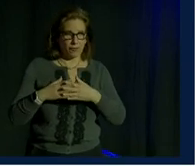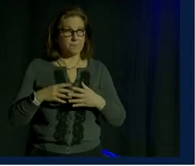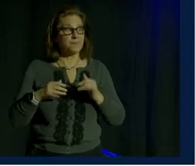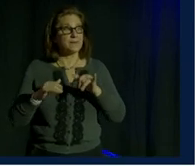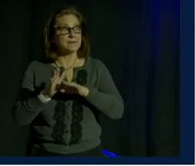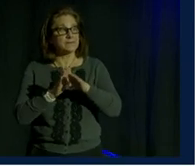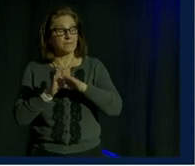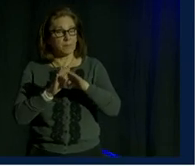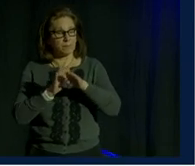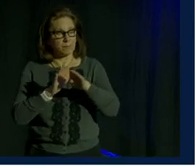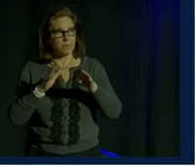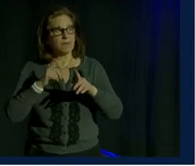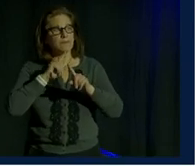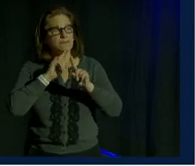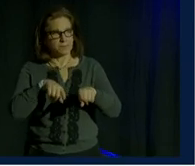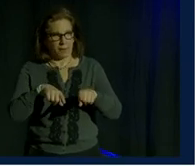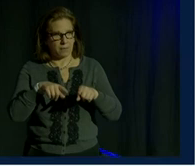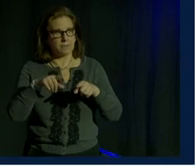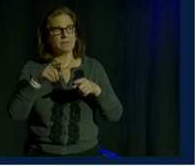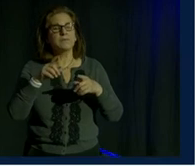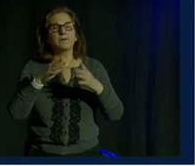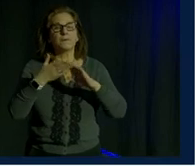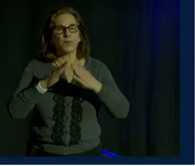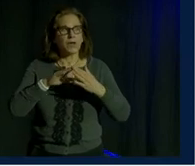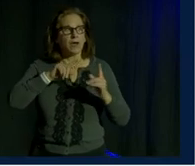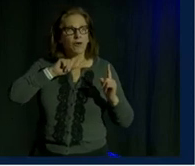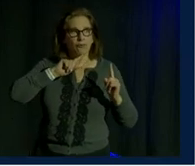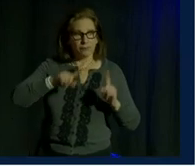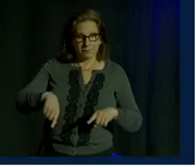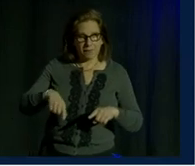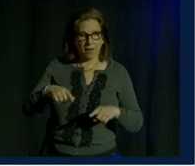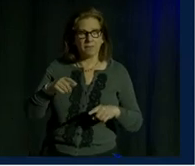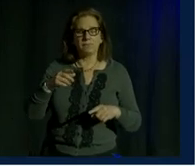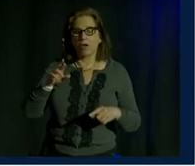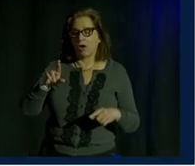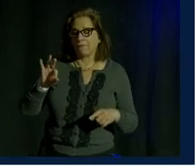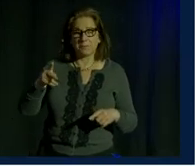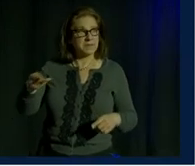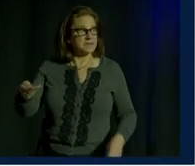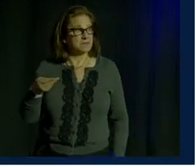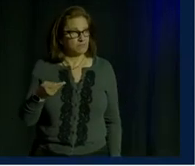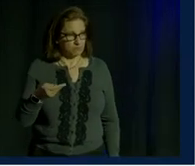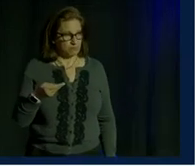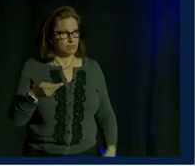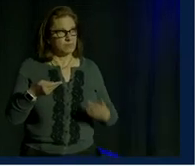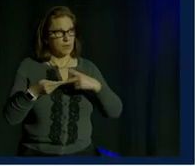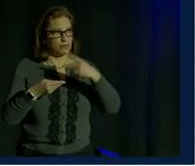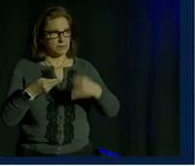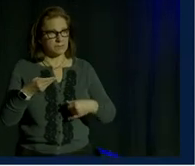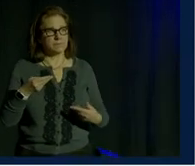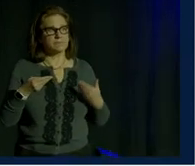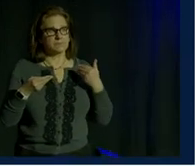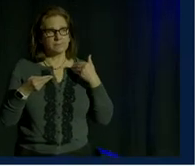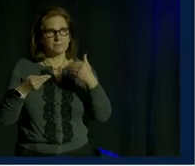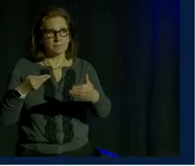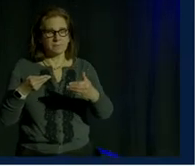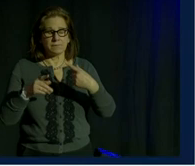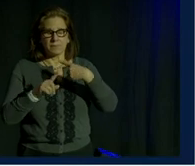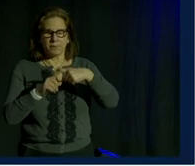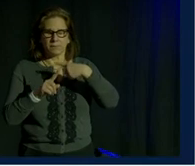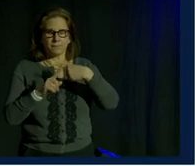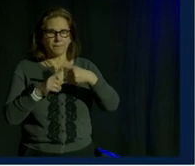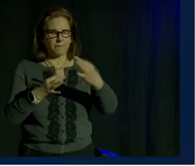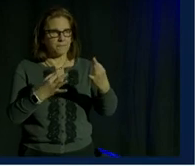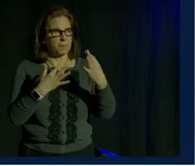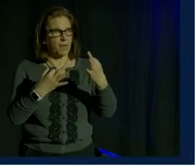very well to this RFP, and we received 10 proposals for this project. Additionally, we received positive feedback